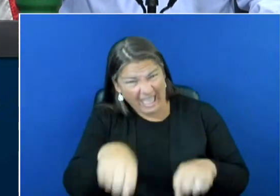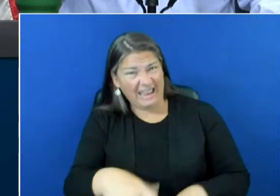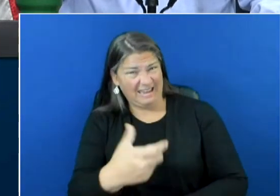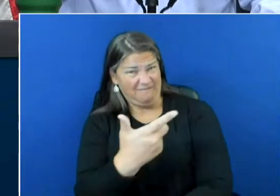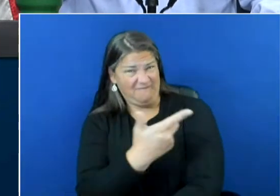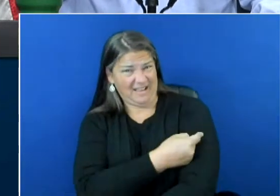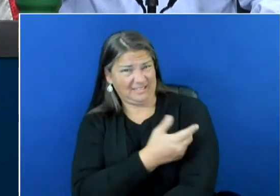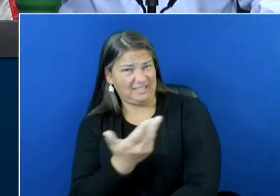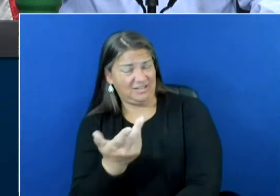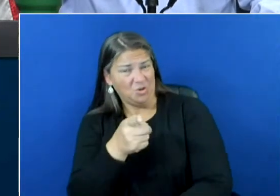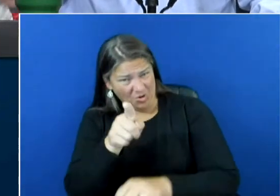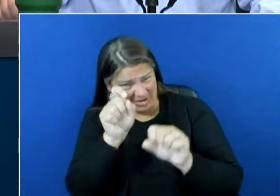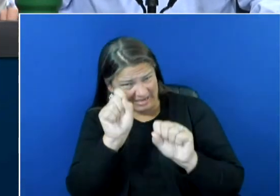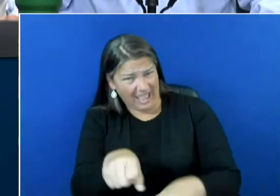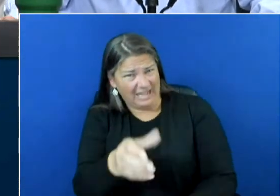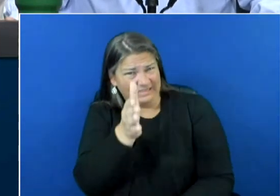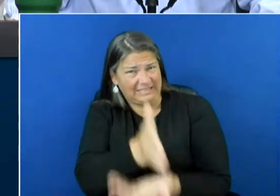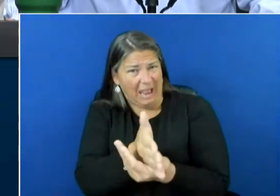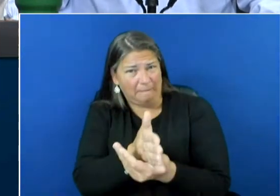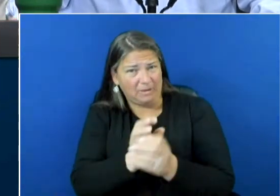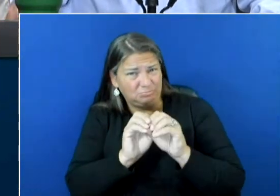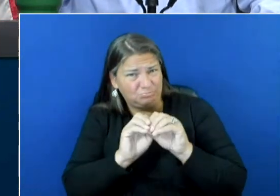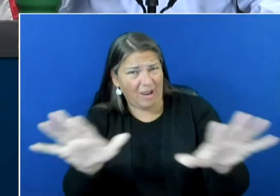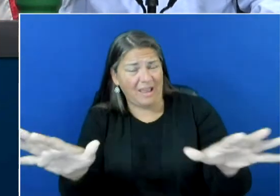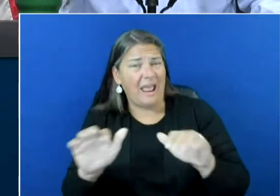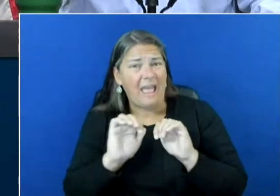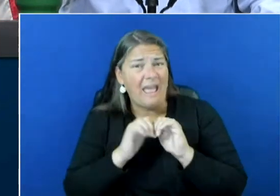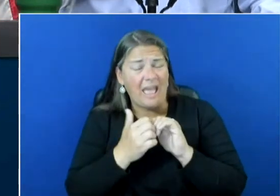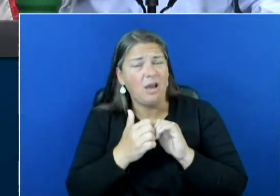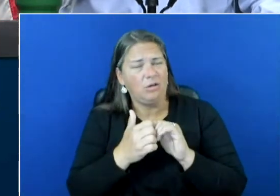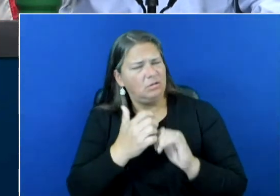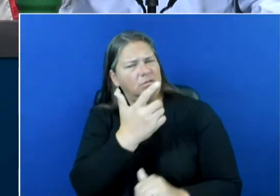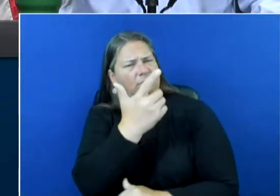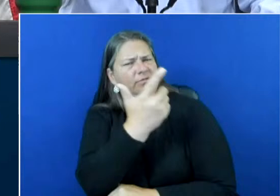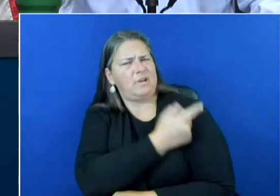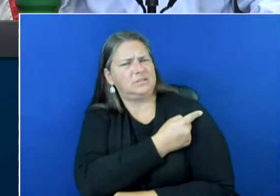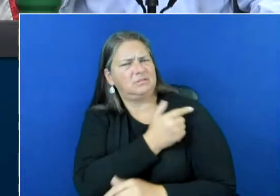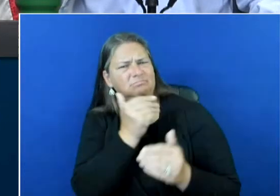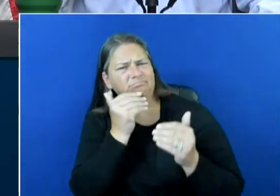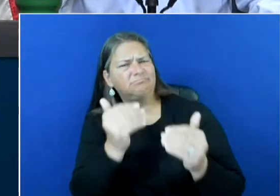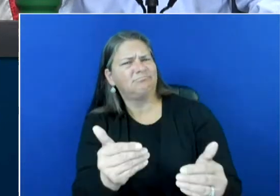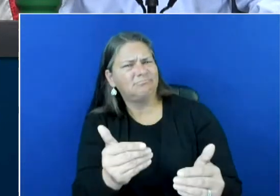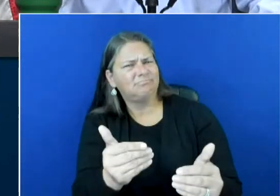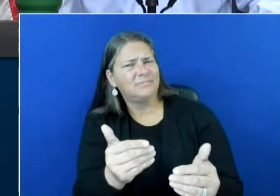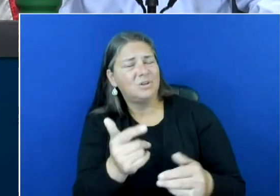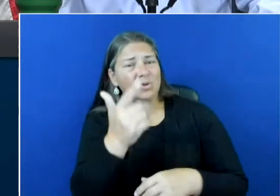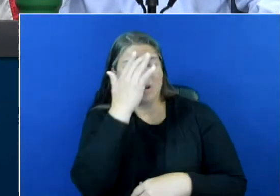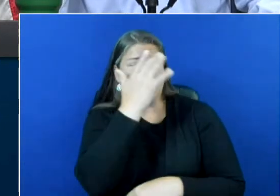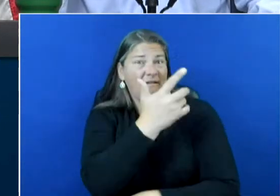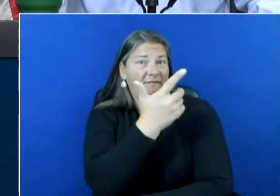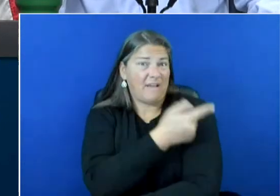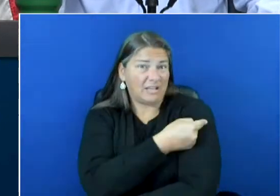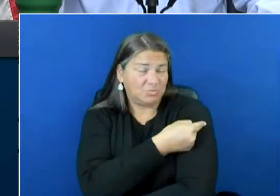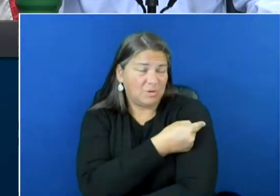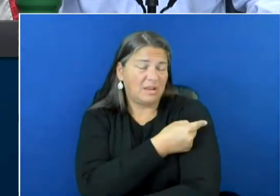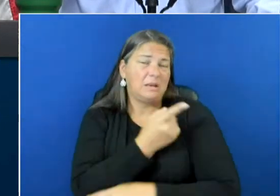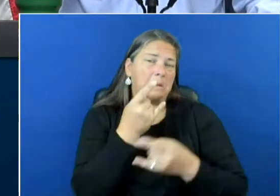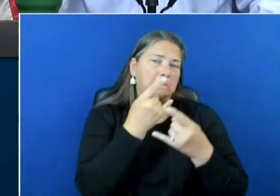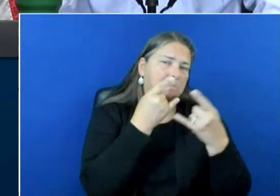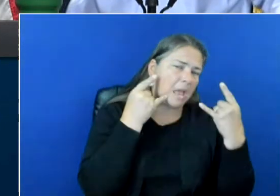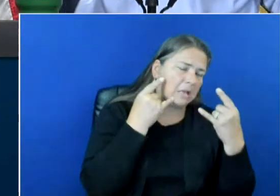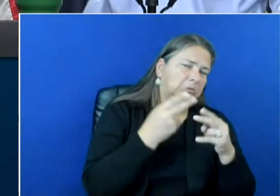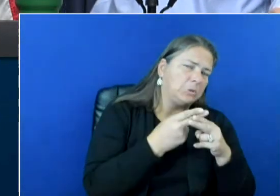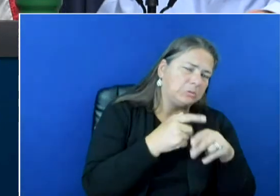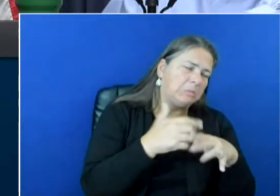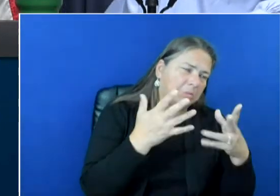it simply by getting vaccinated. Vaccines plus some temporary masking equal winning. Refusing